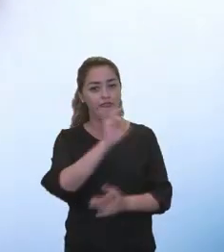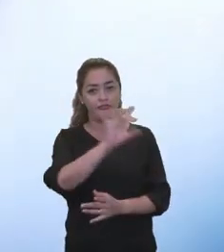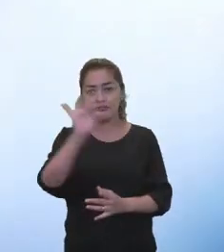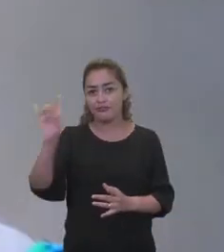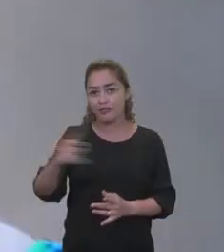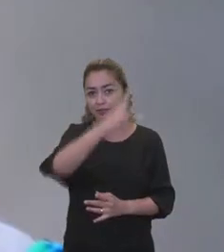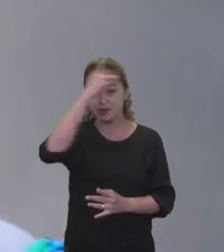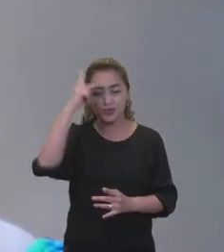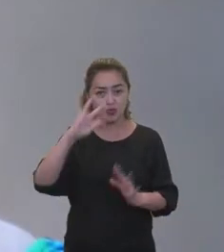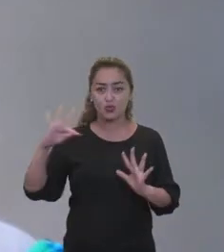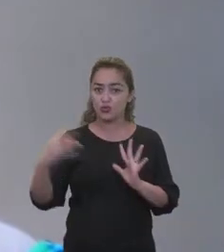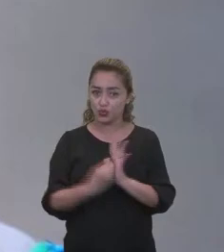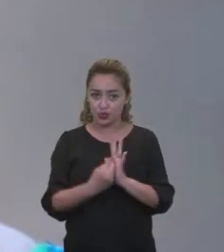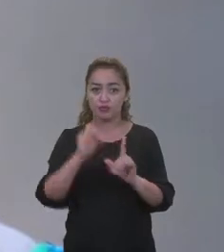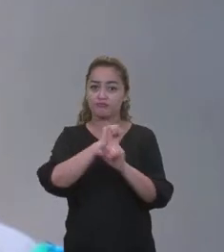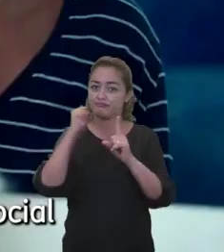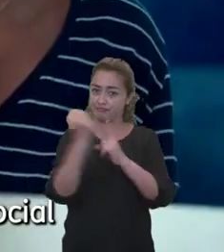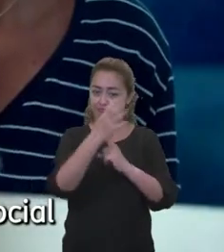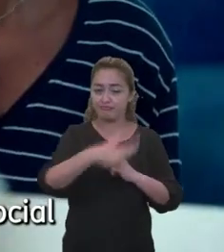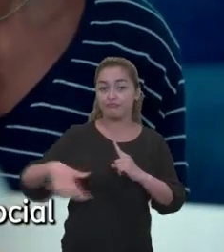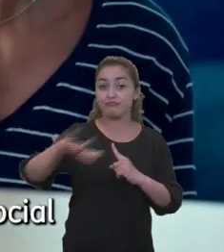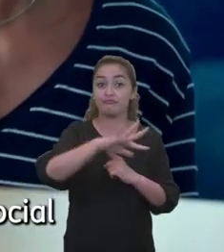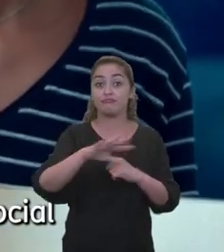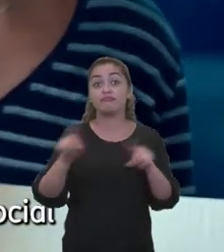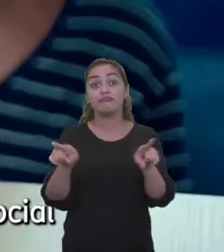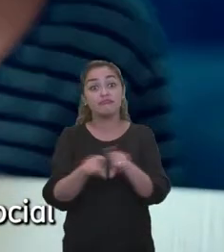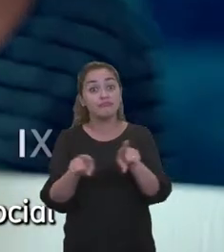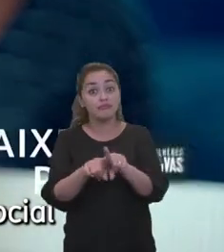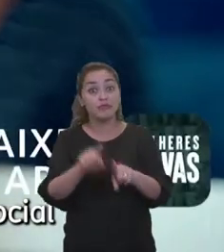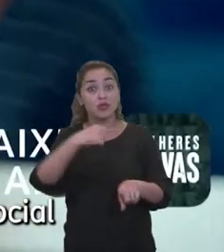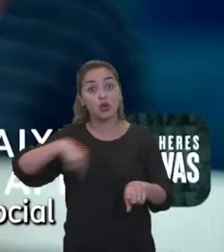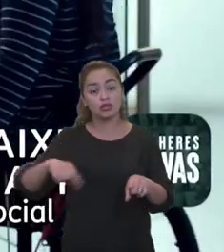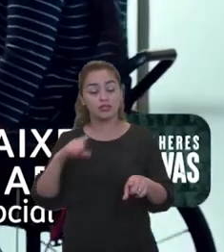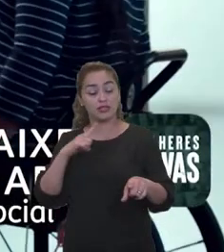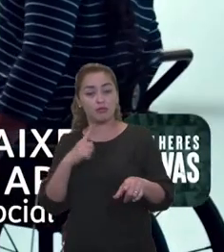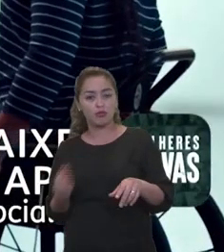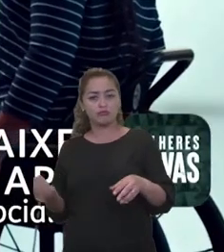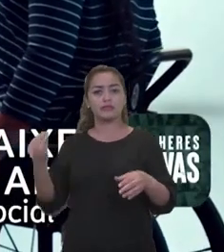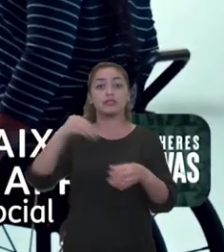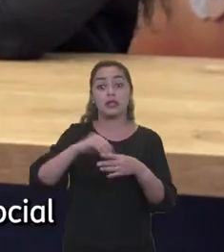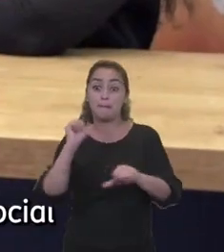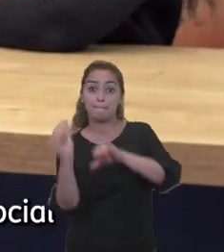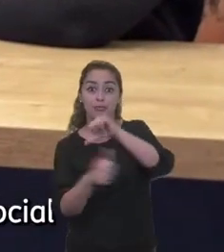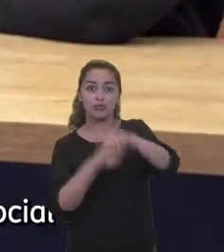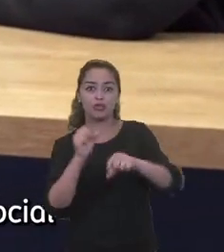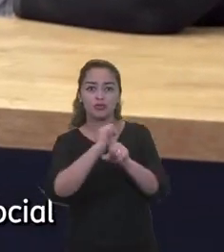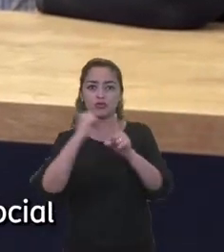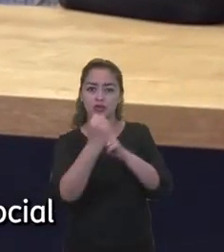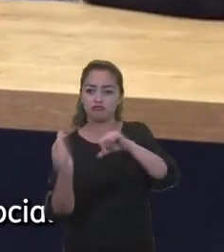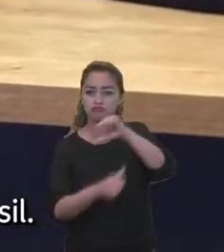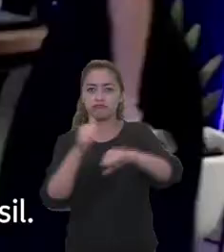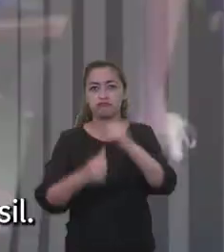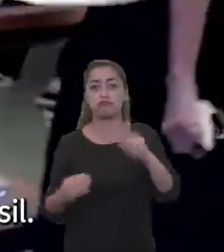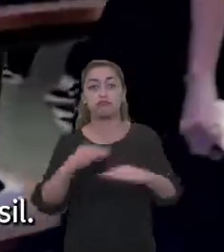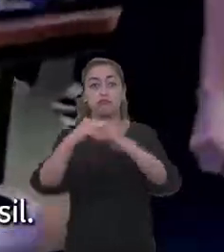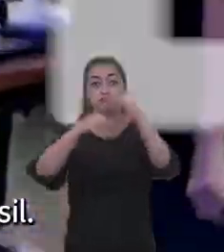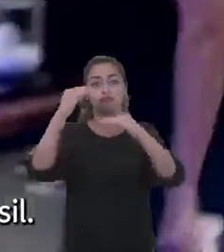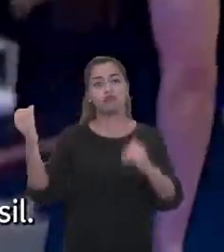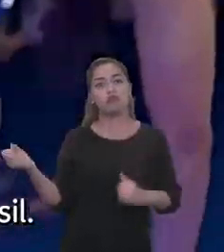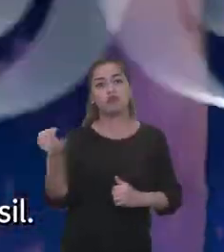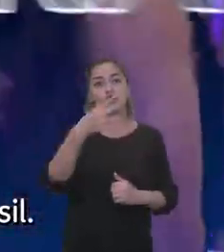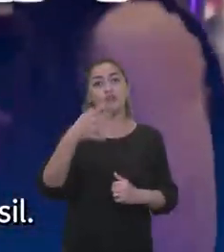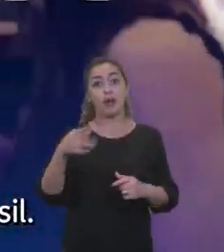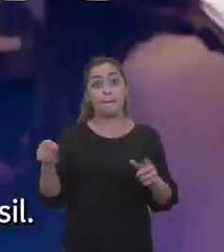and importance to the whole society. And this is how we are contributing to do